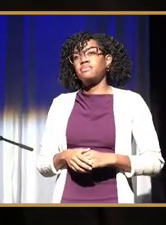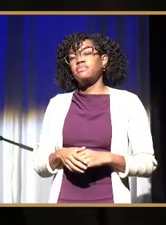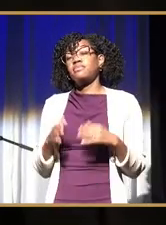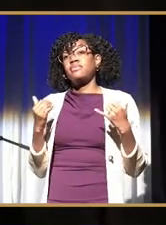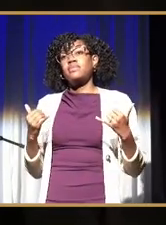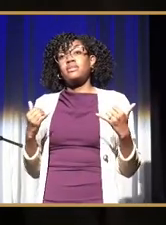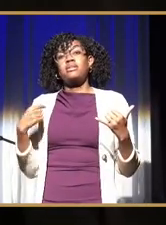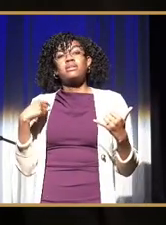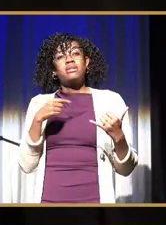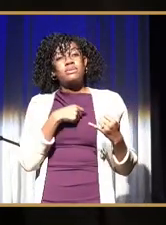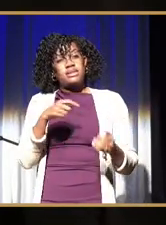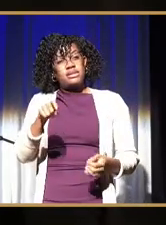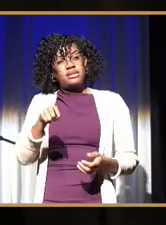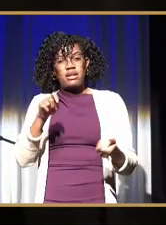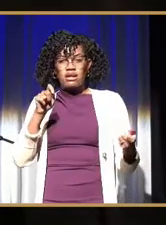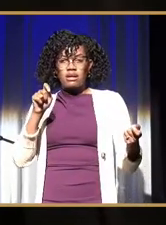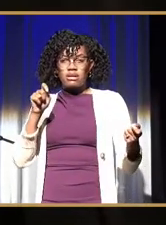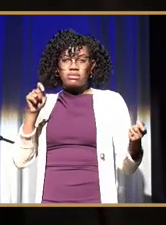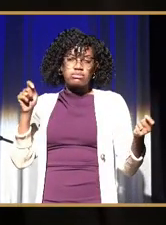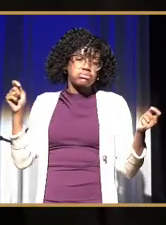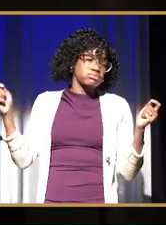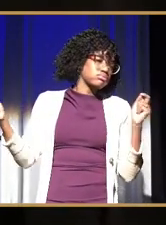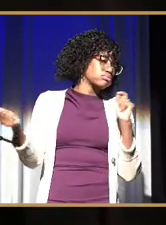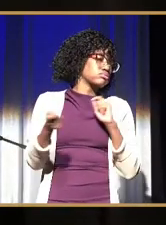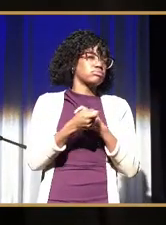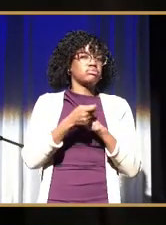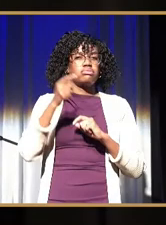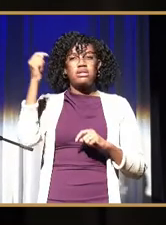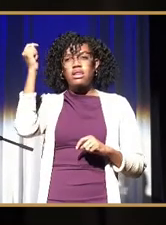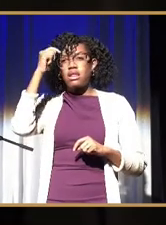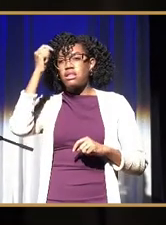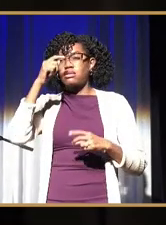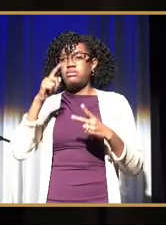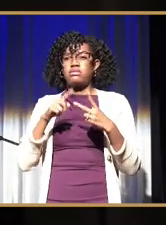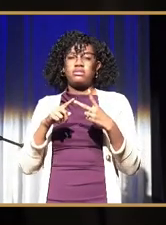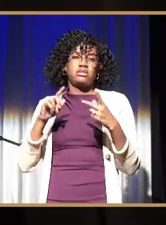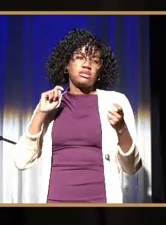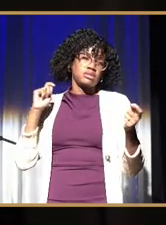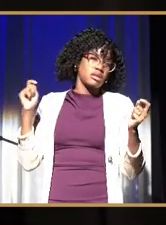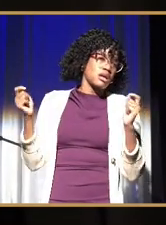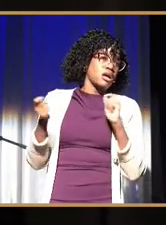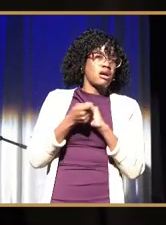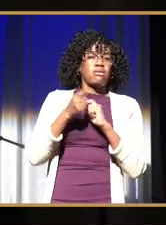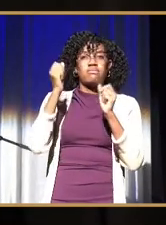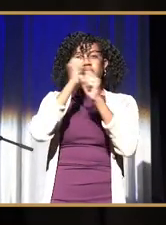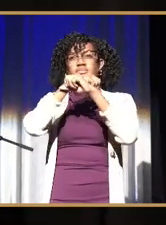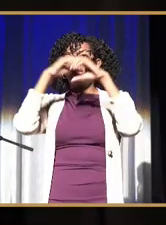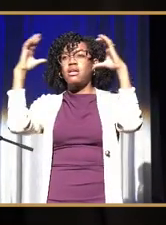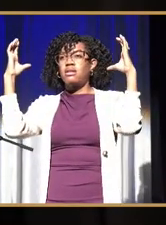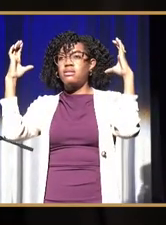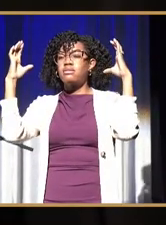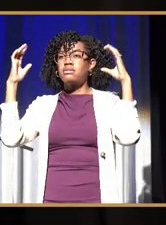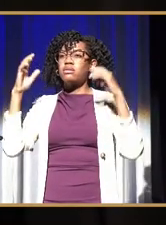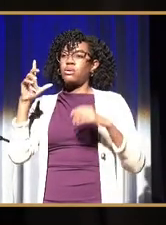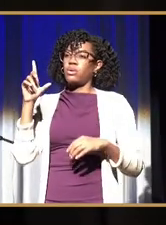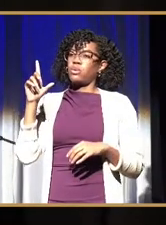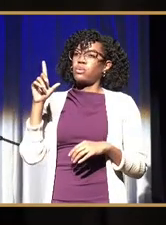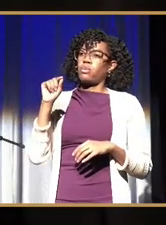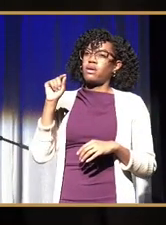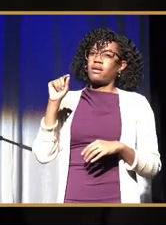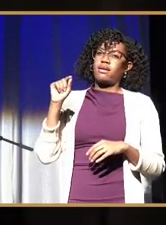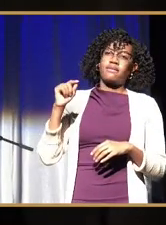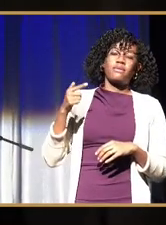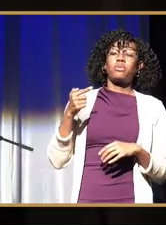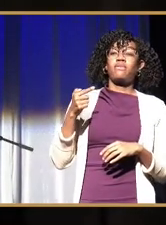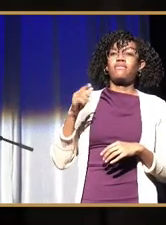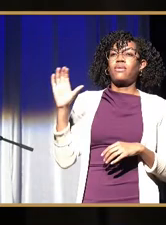Today, we are in need of a radical theology and a radical imagination, a 21st century